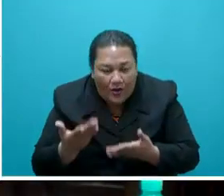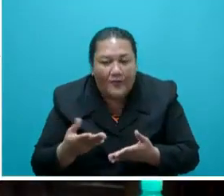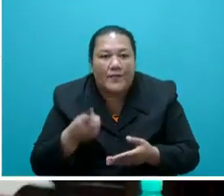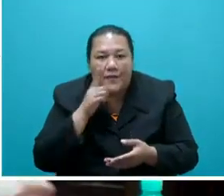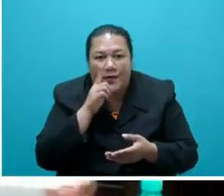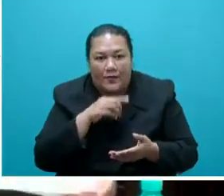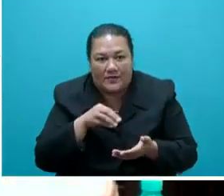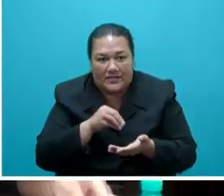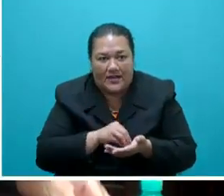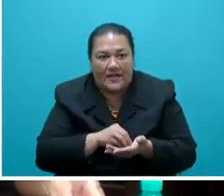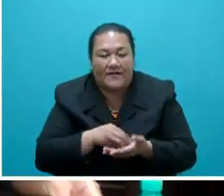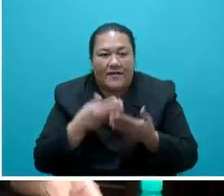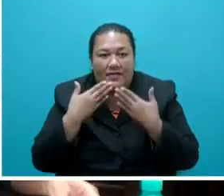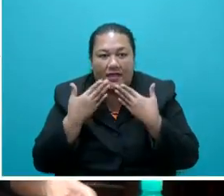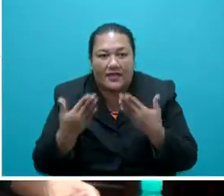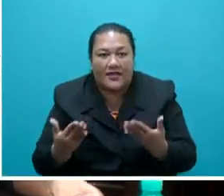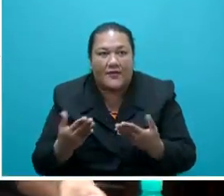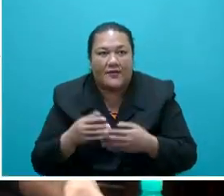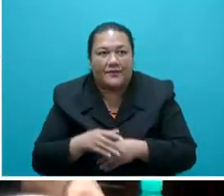Thank